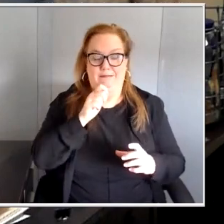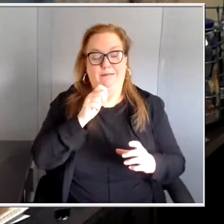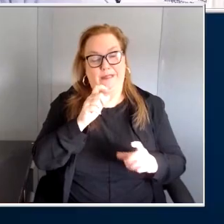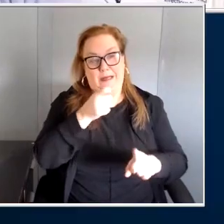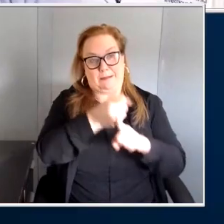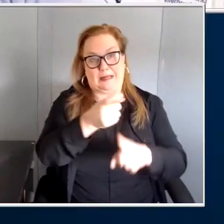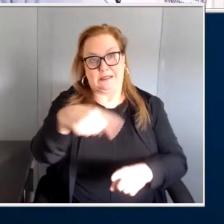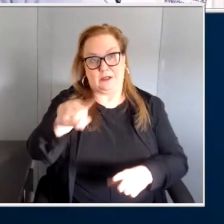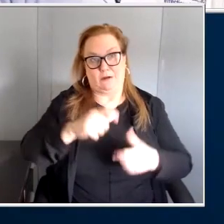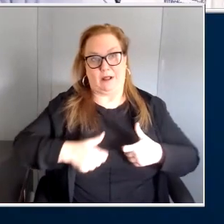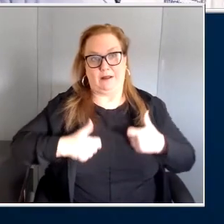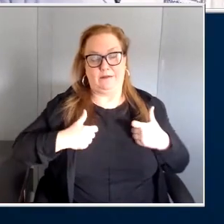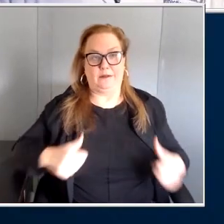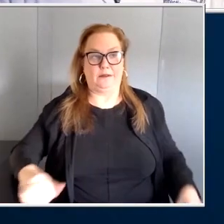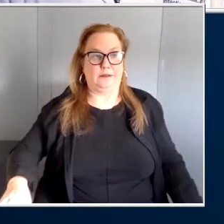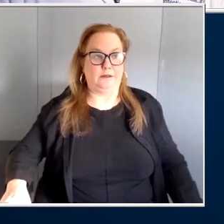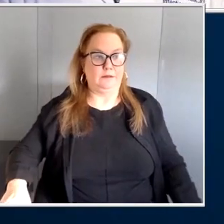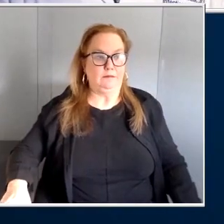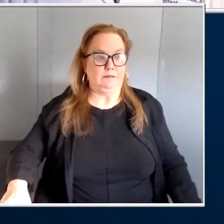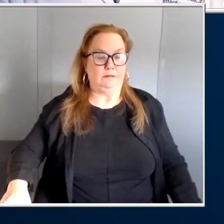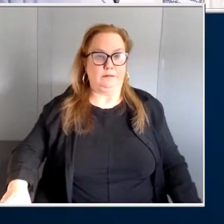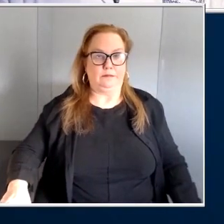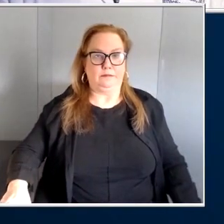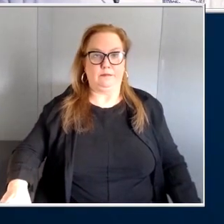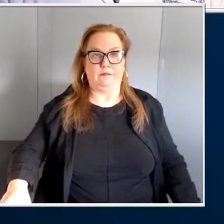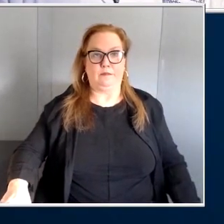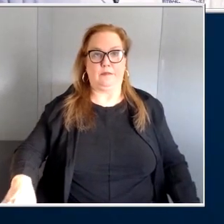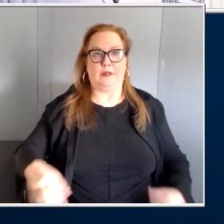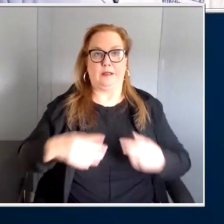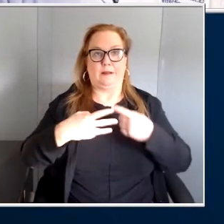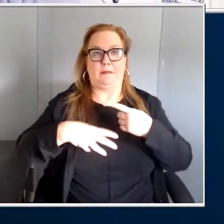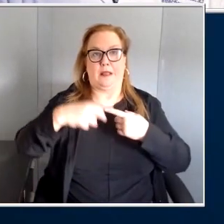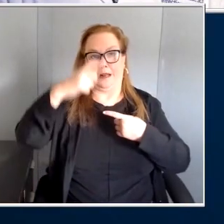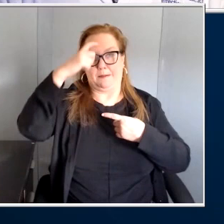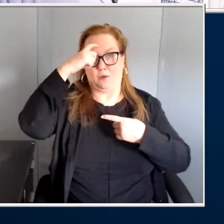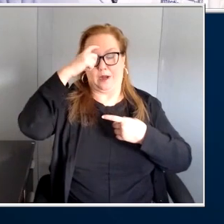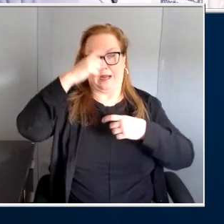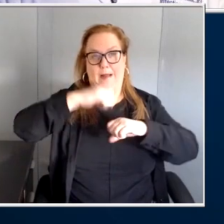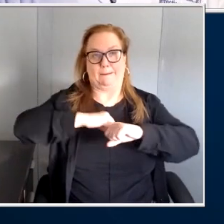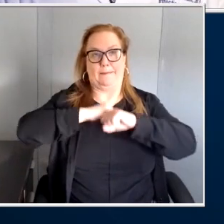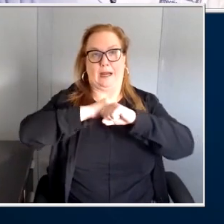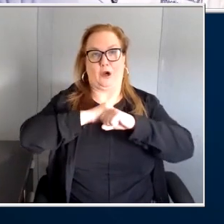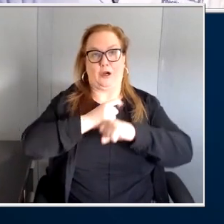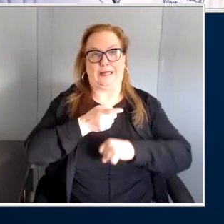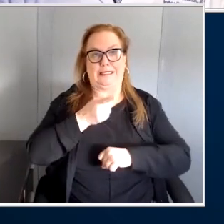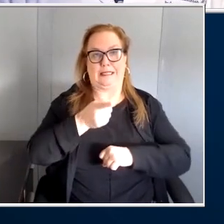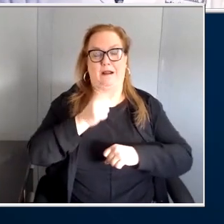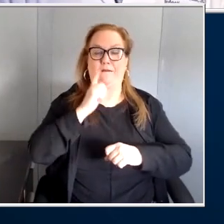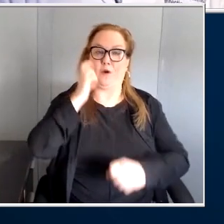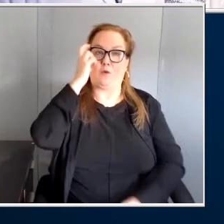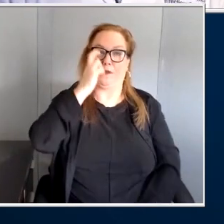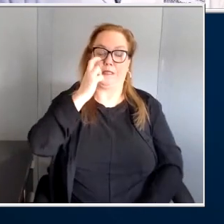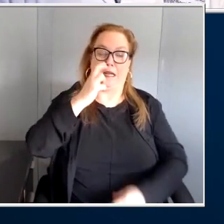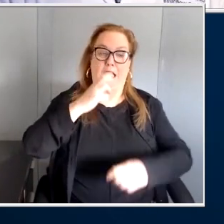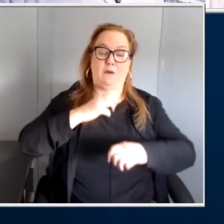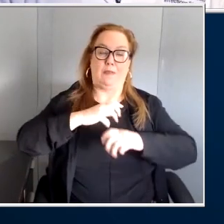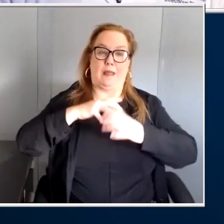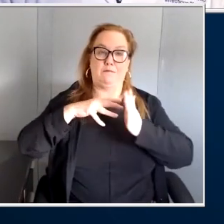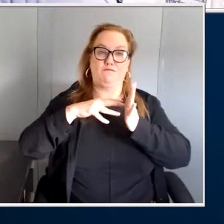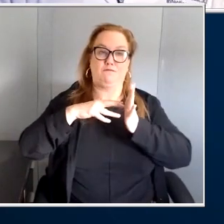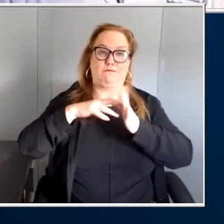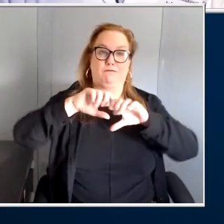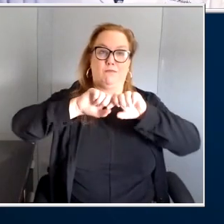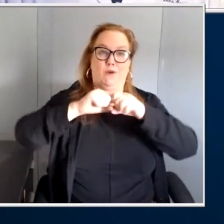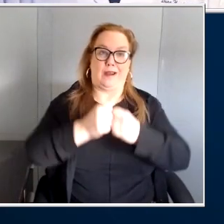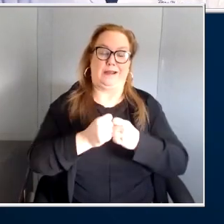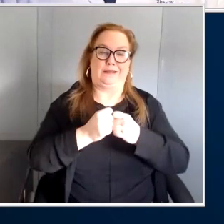I think the blood-brain barrier is there for a reason. And when the barrier gets breached, things are bad, Hawk.